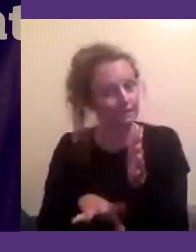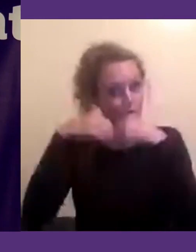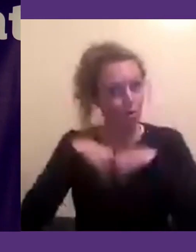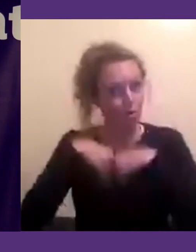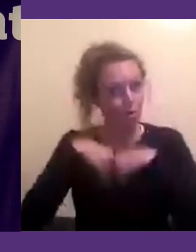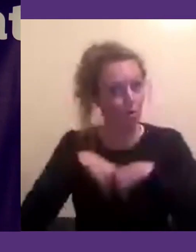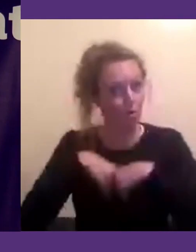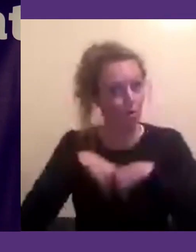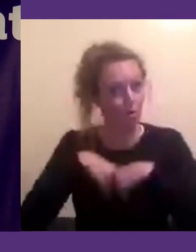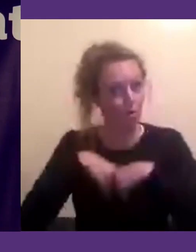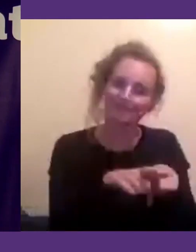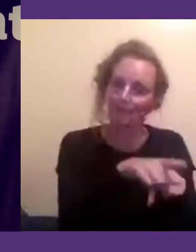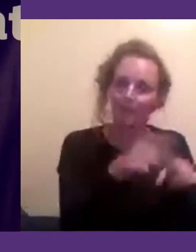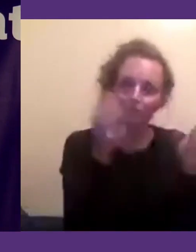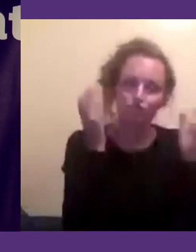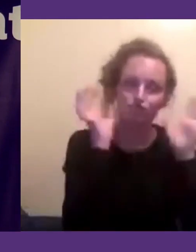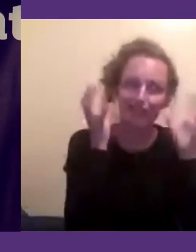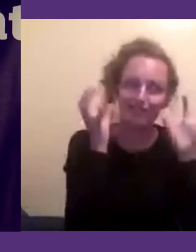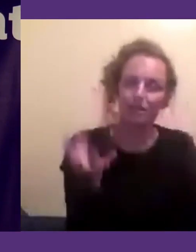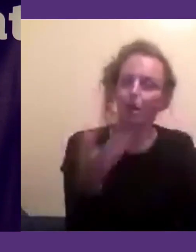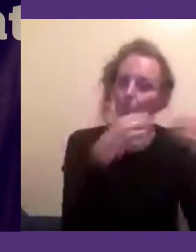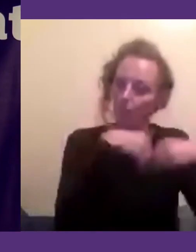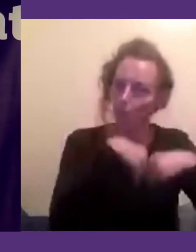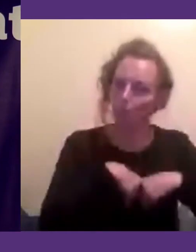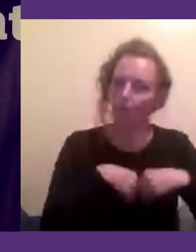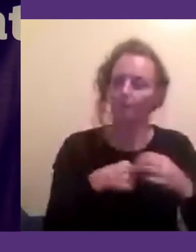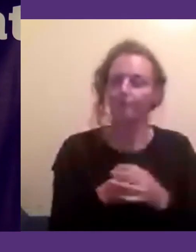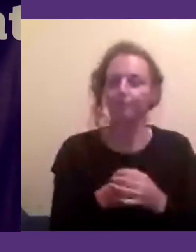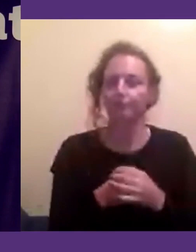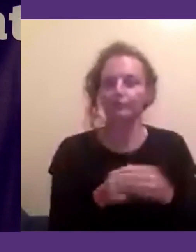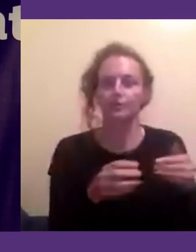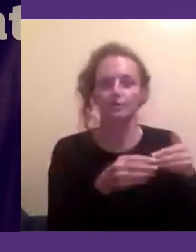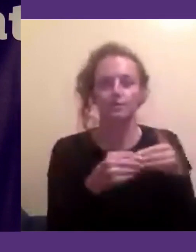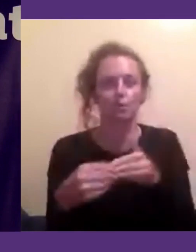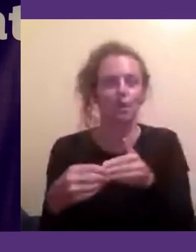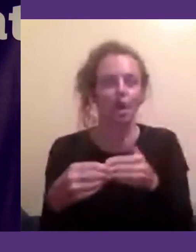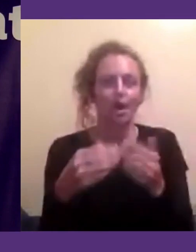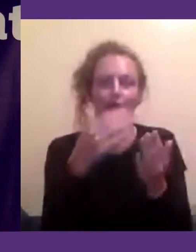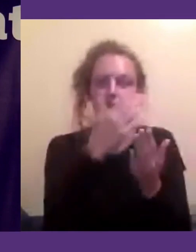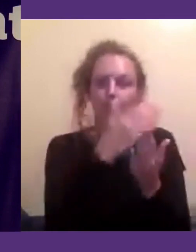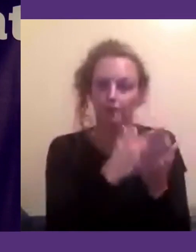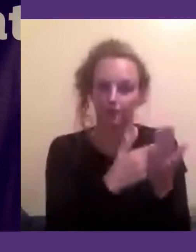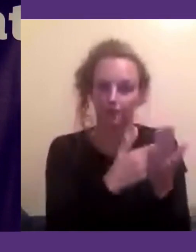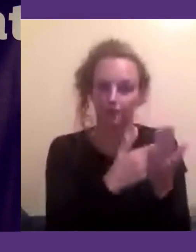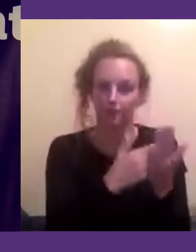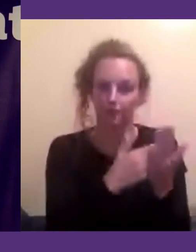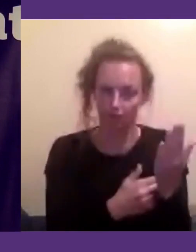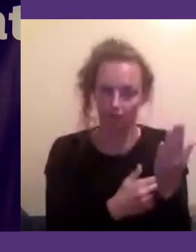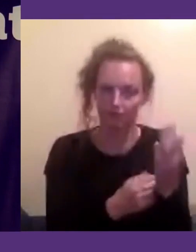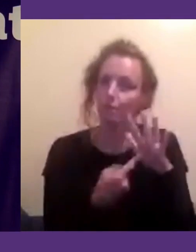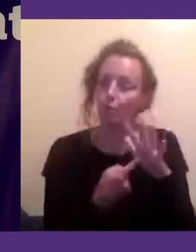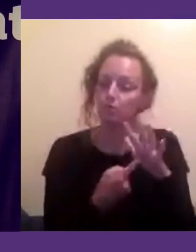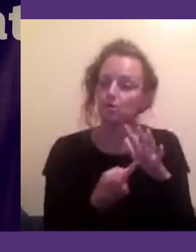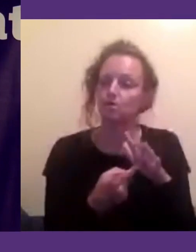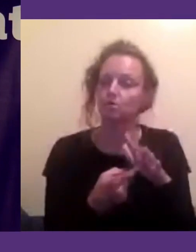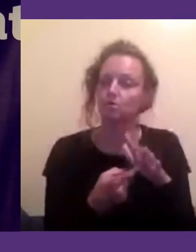really important, but also like experimenting with styles and formats I think is really important, especially